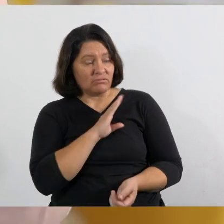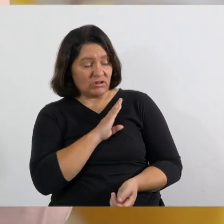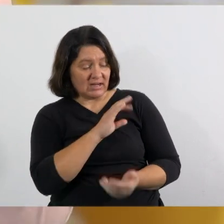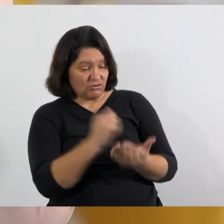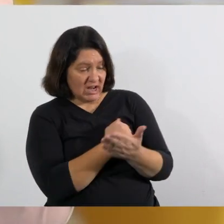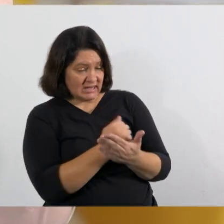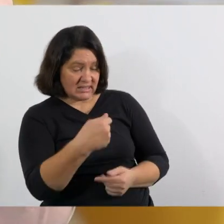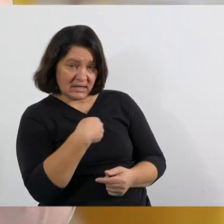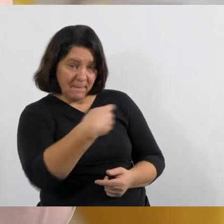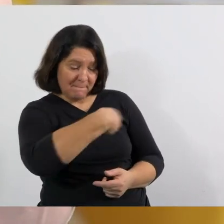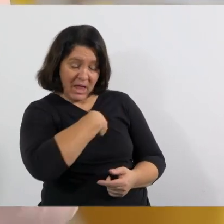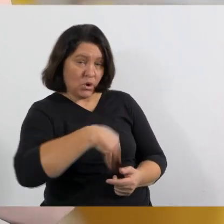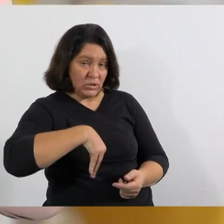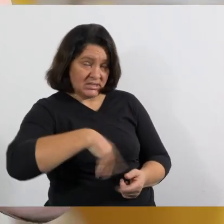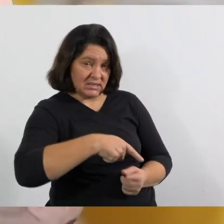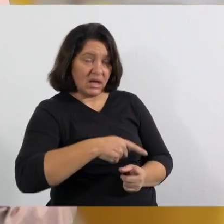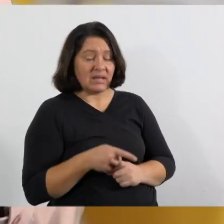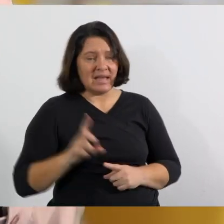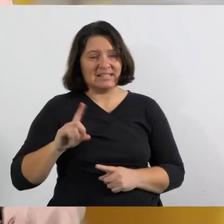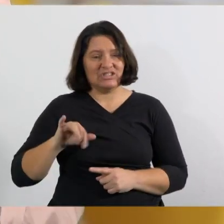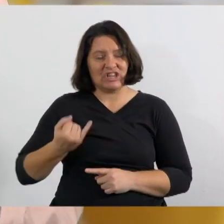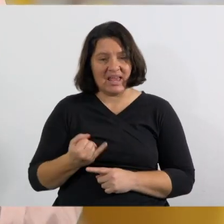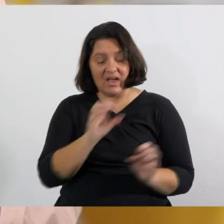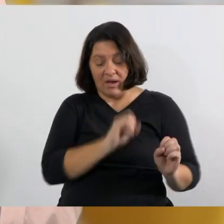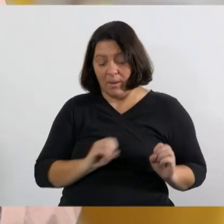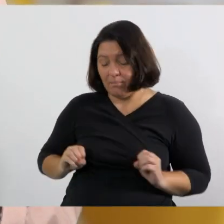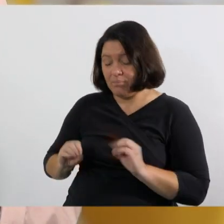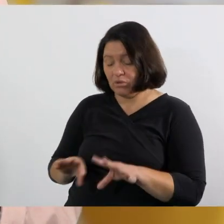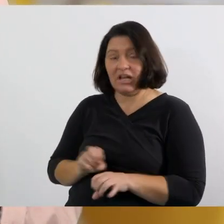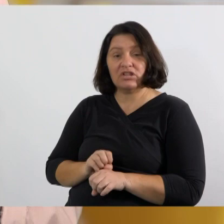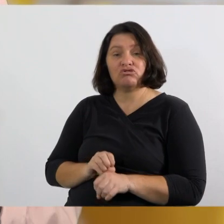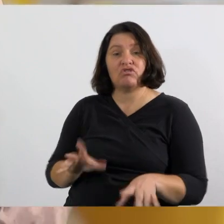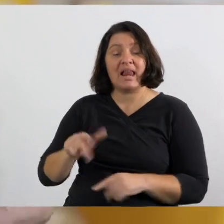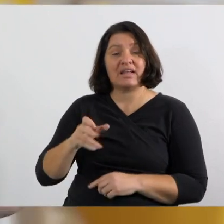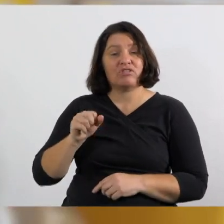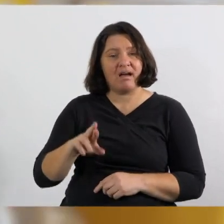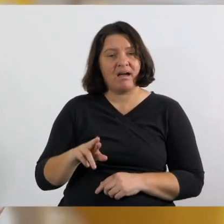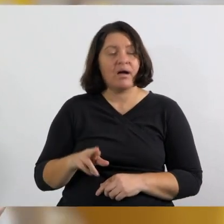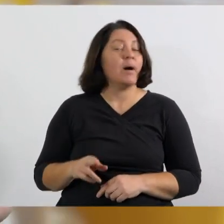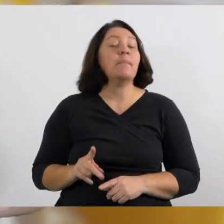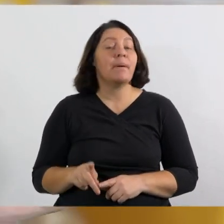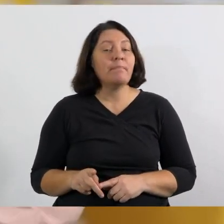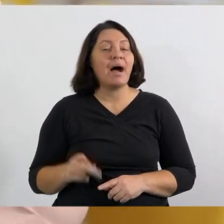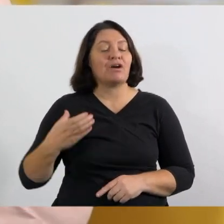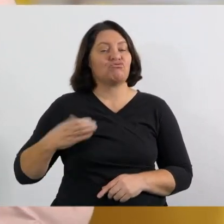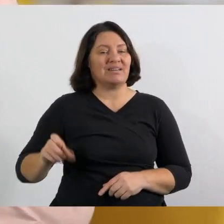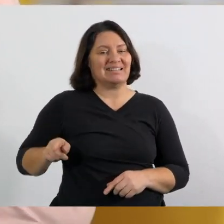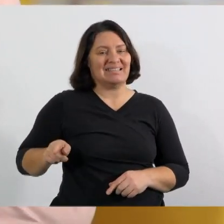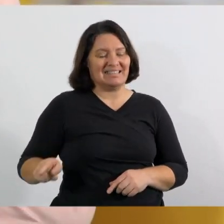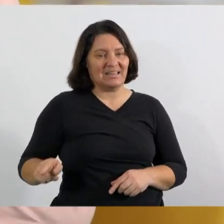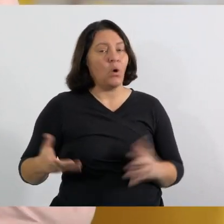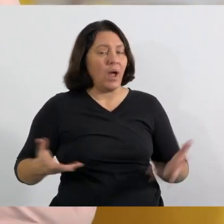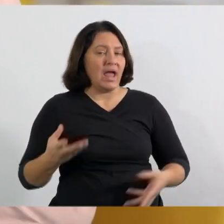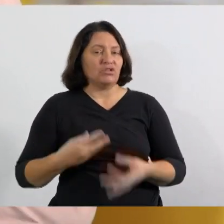the amount in the DJ, and when you post it to your general ledger, you find the amount has to be credited in the trading stock